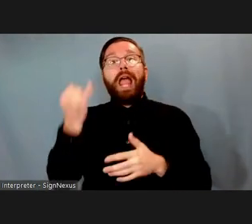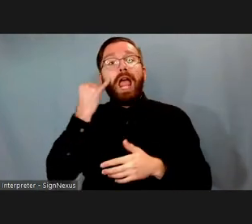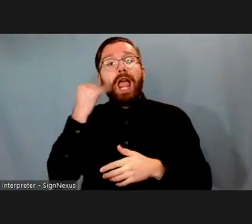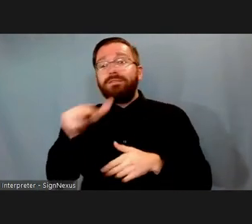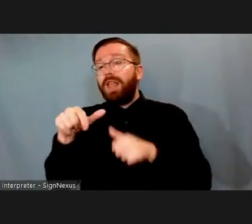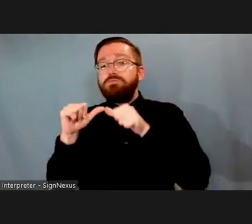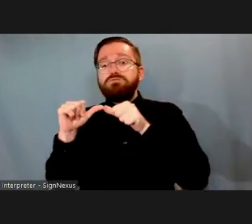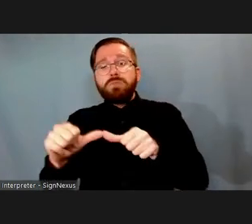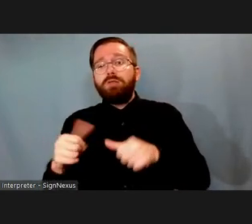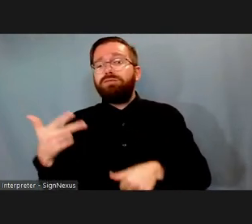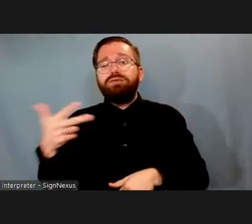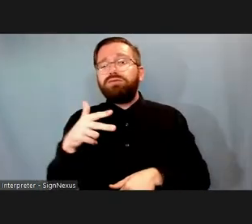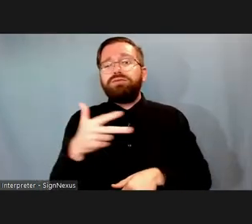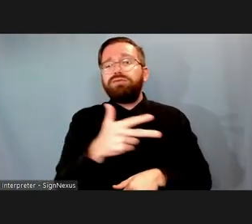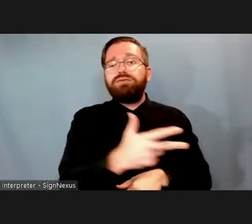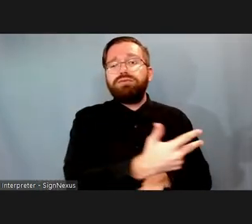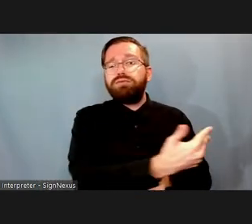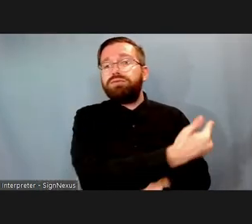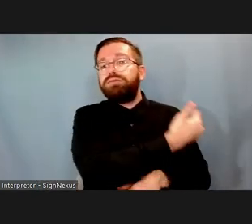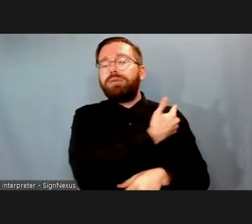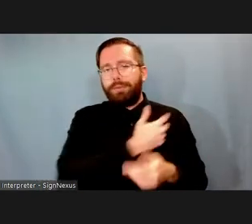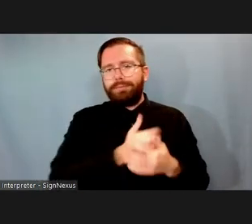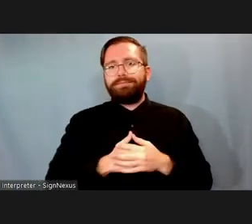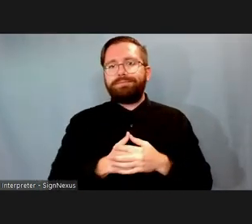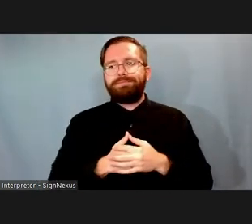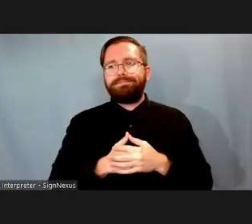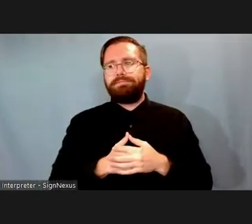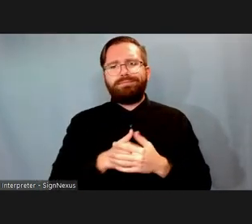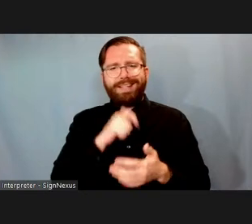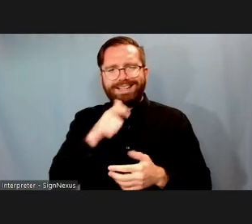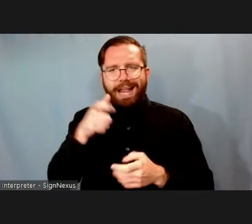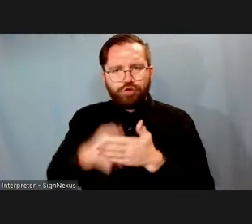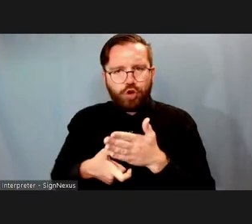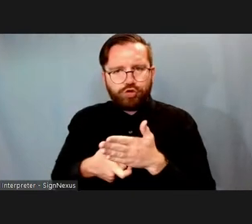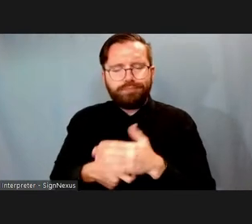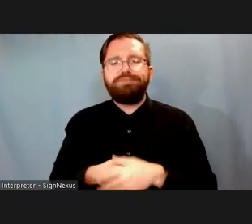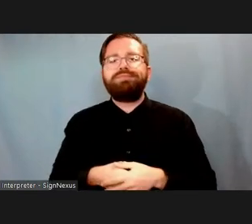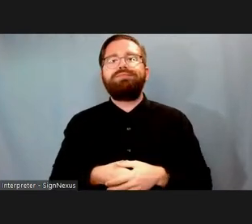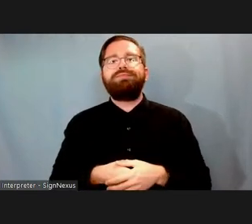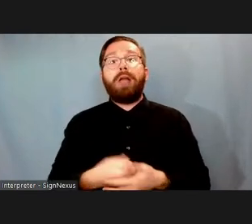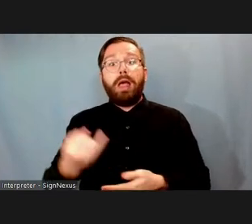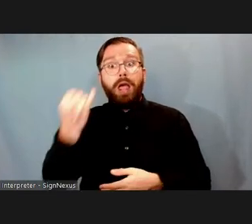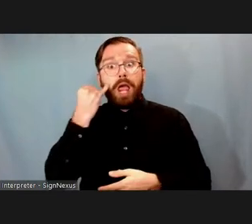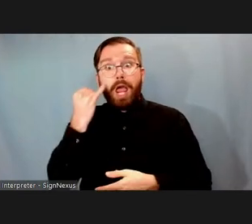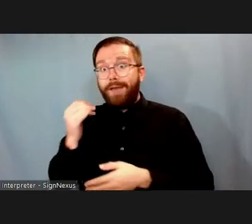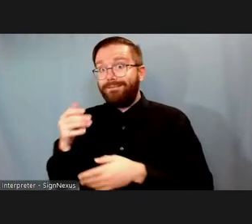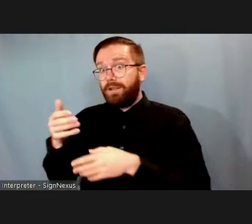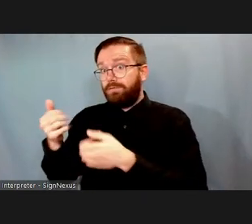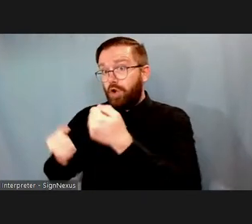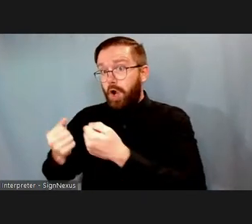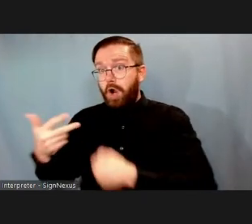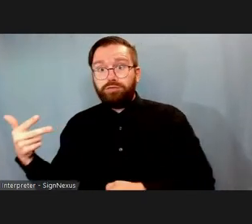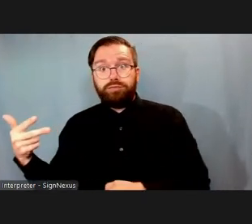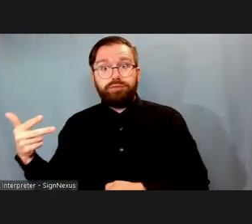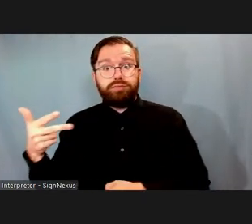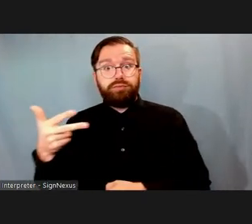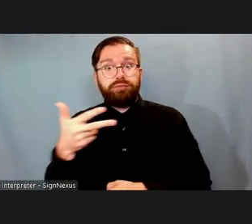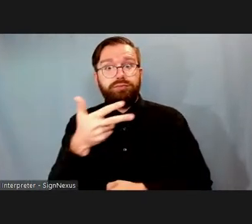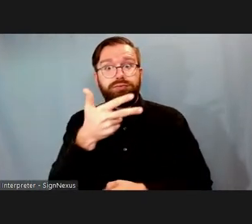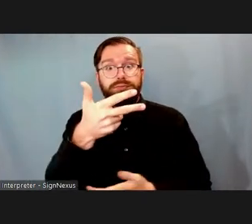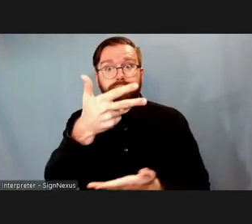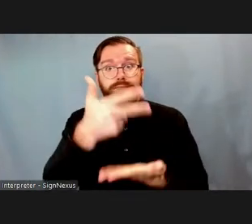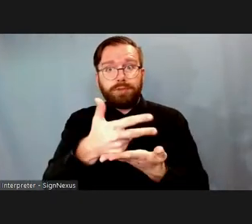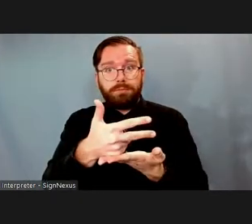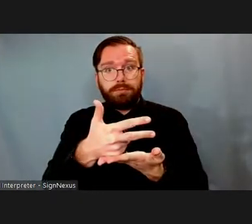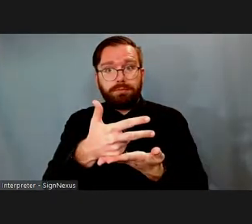however the vehicle is not seen and then not seen again at some point the system will determine that they must have entered the central